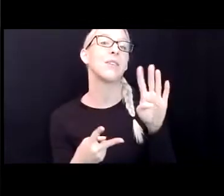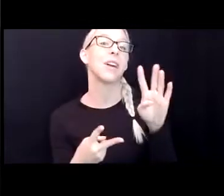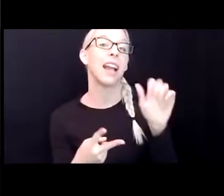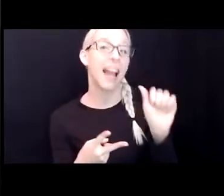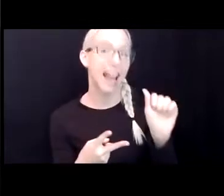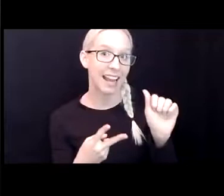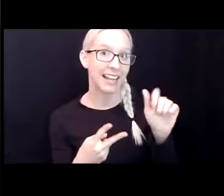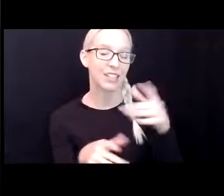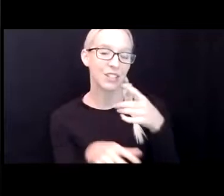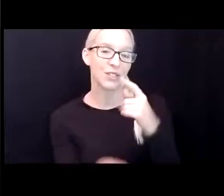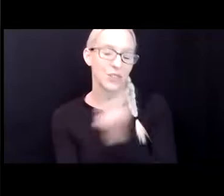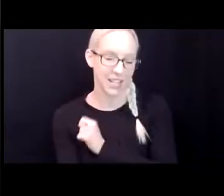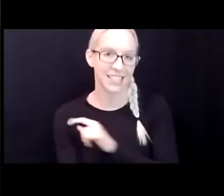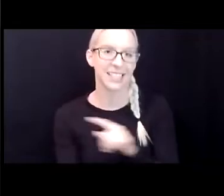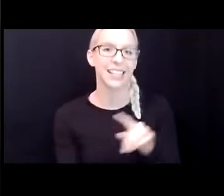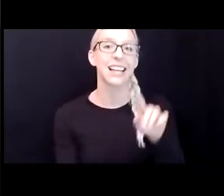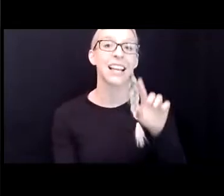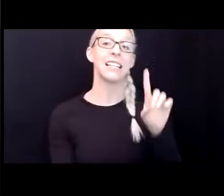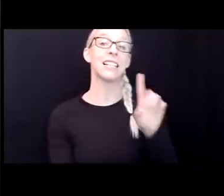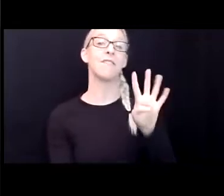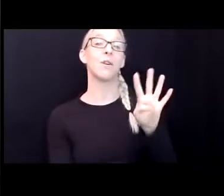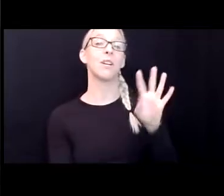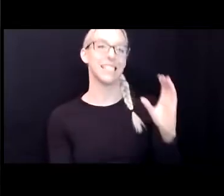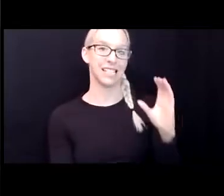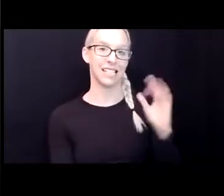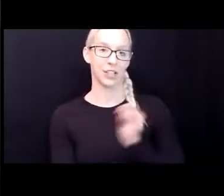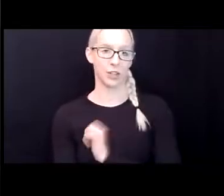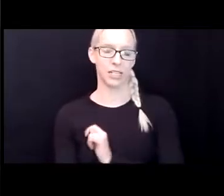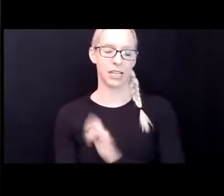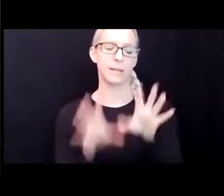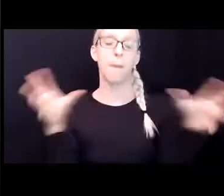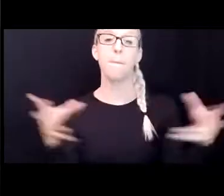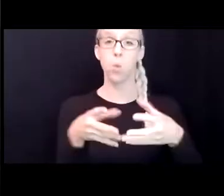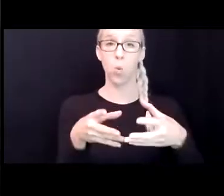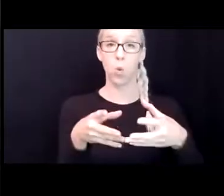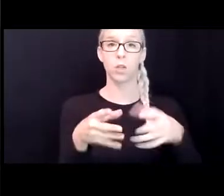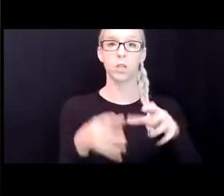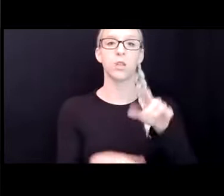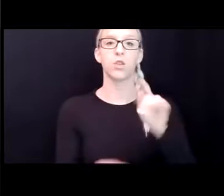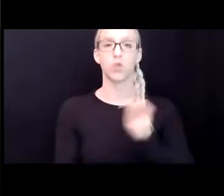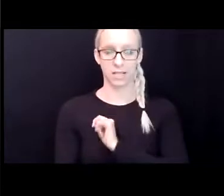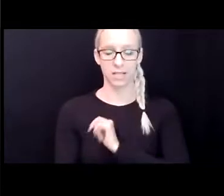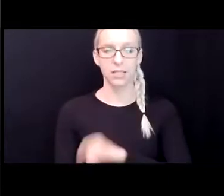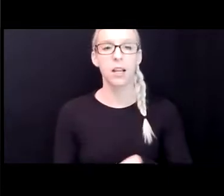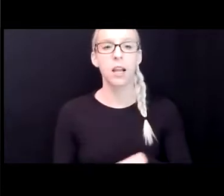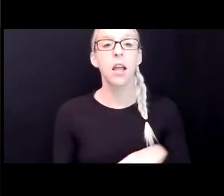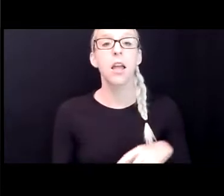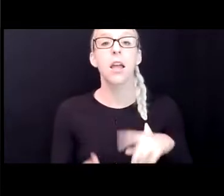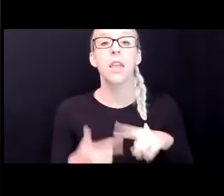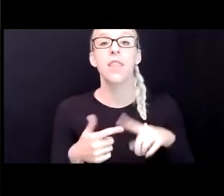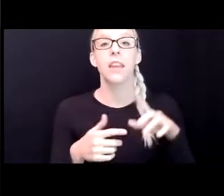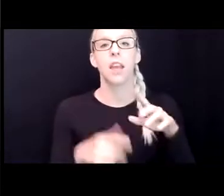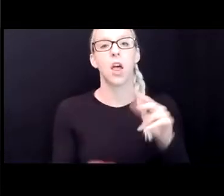referring to. And remember, the D4C trust is the pooled trust. And then we've also talked about a third-party special